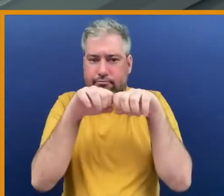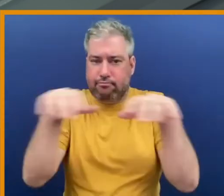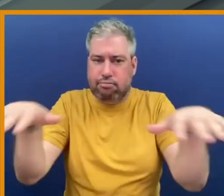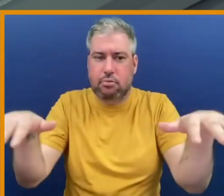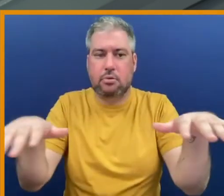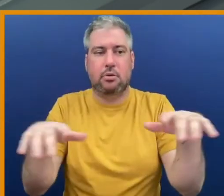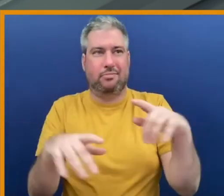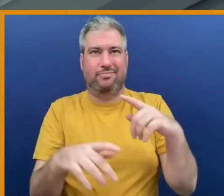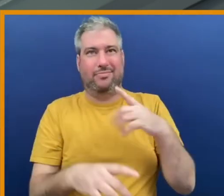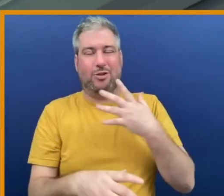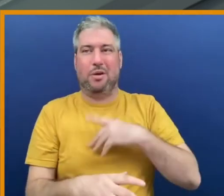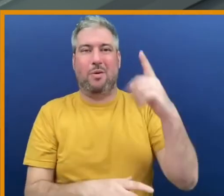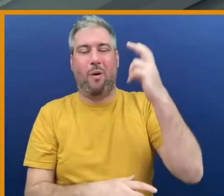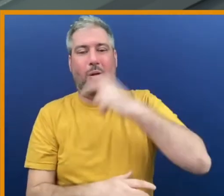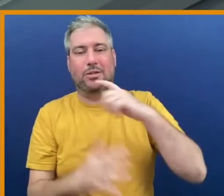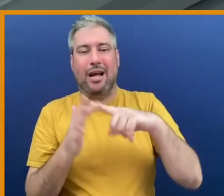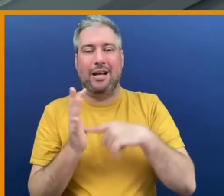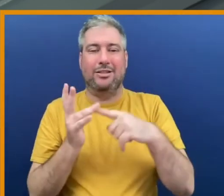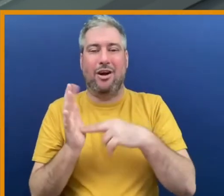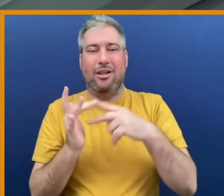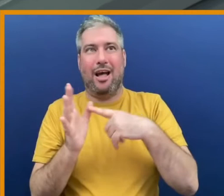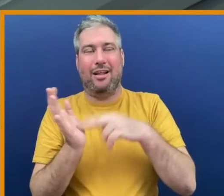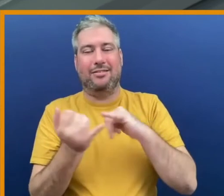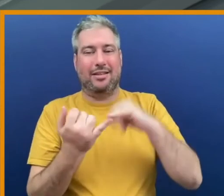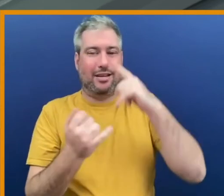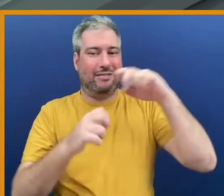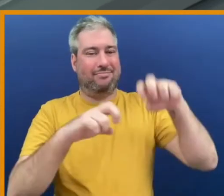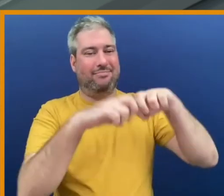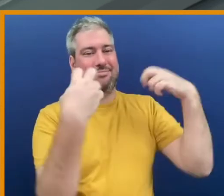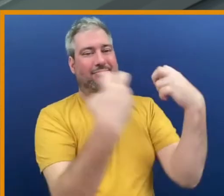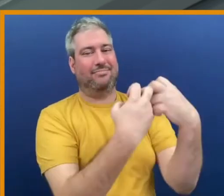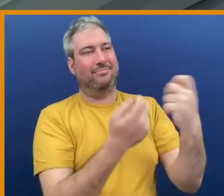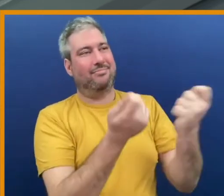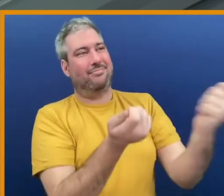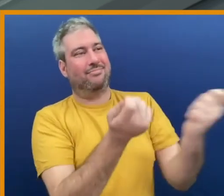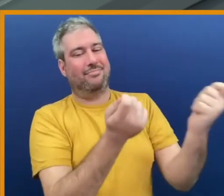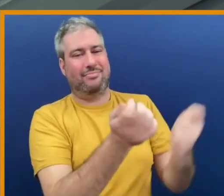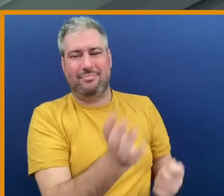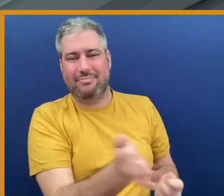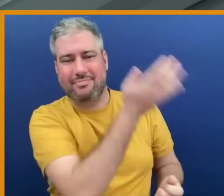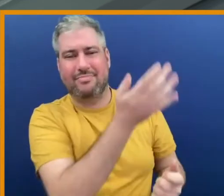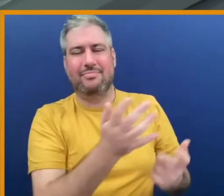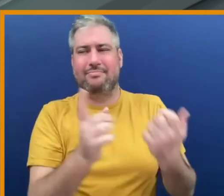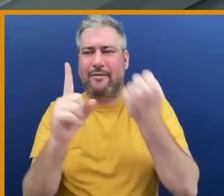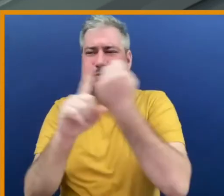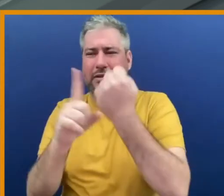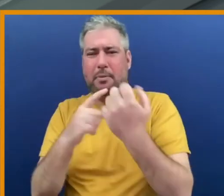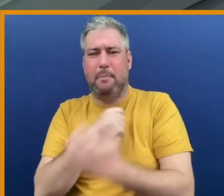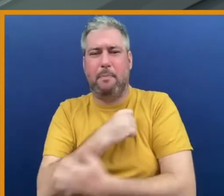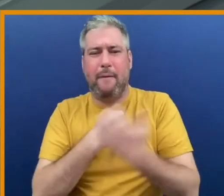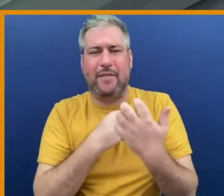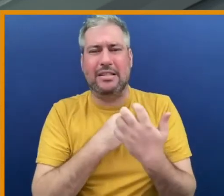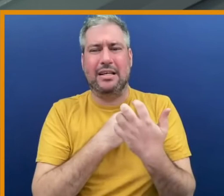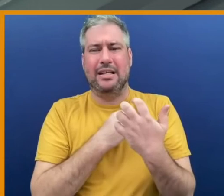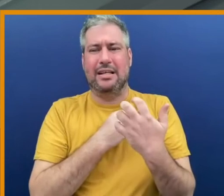thing. It means fighting poverty, because you can't hold government effectively accountable when